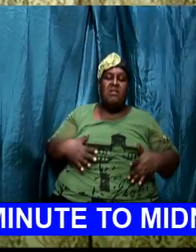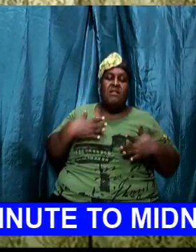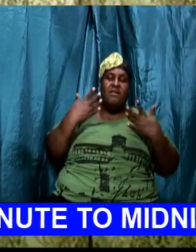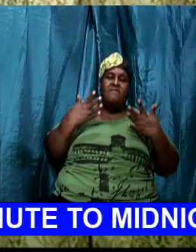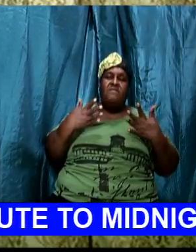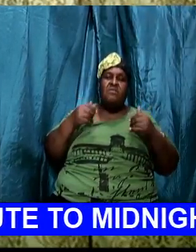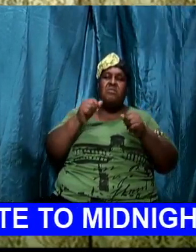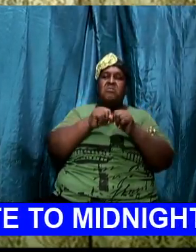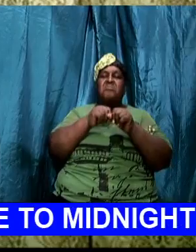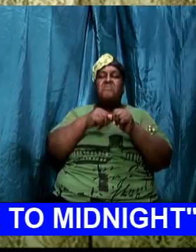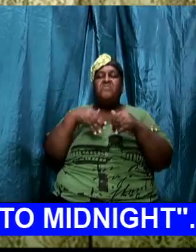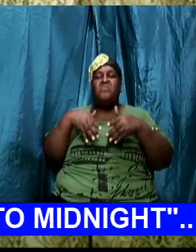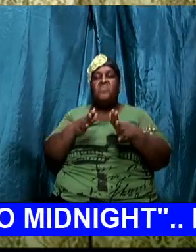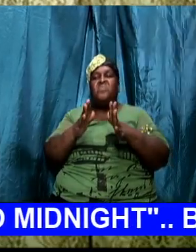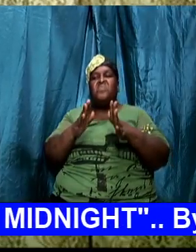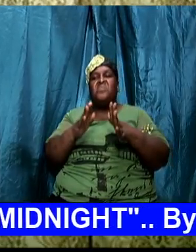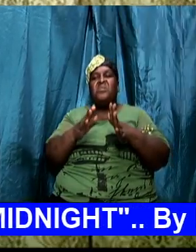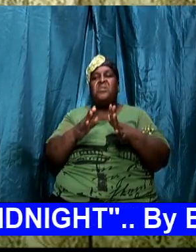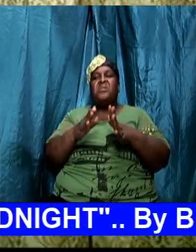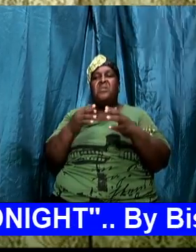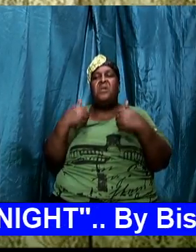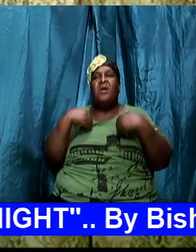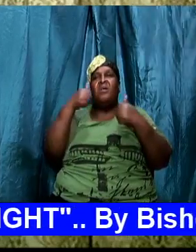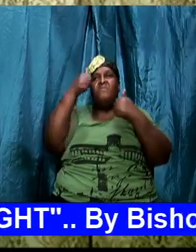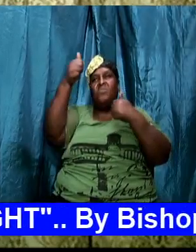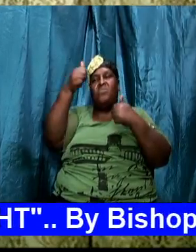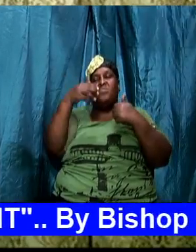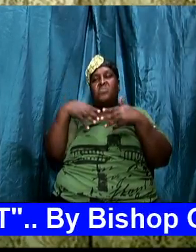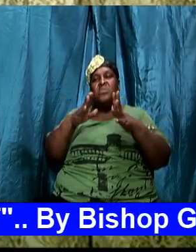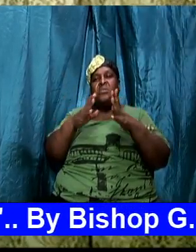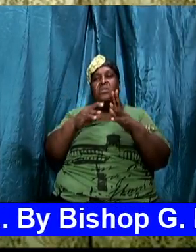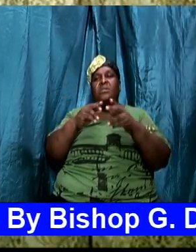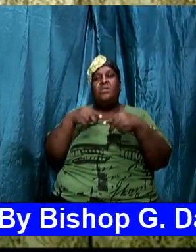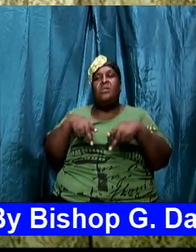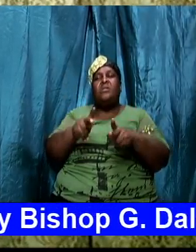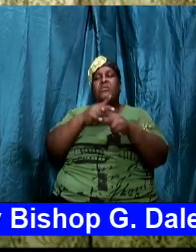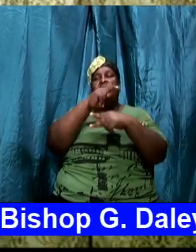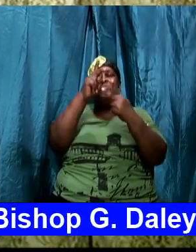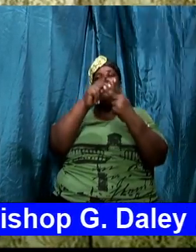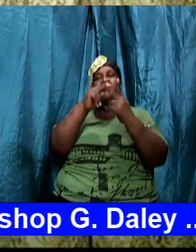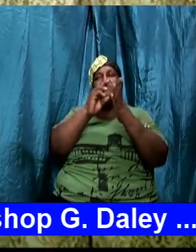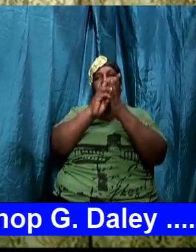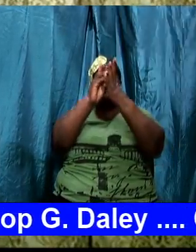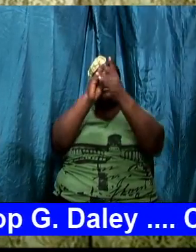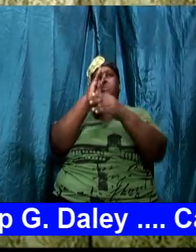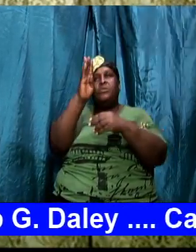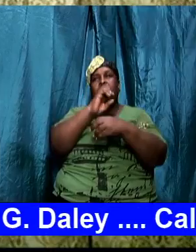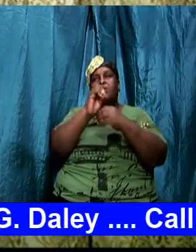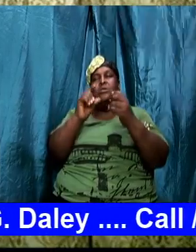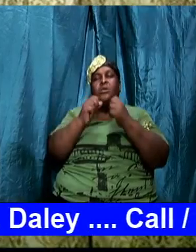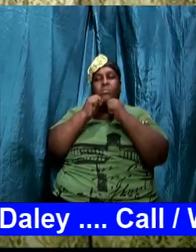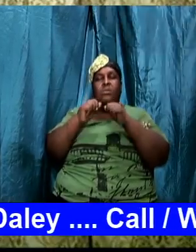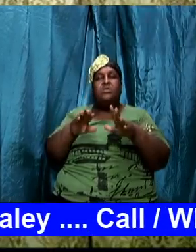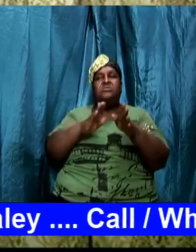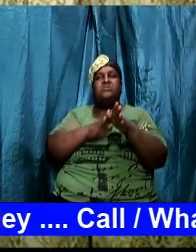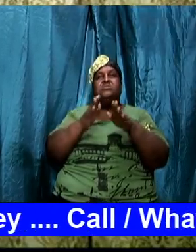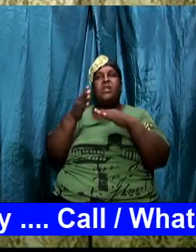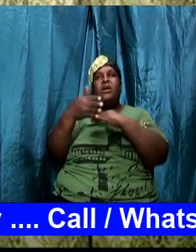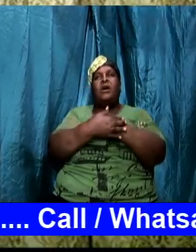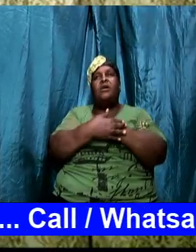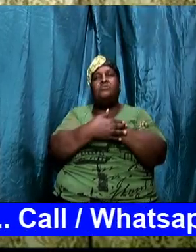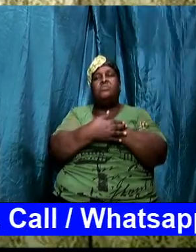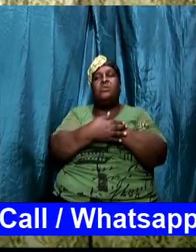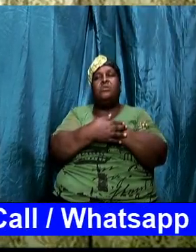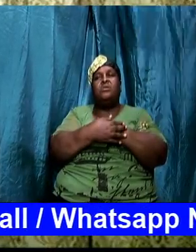every way, in every respect. Have your own way. Let your perfect will be done. Bless this land. Bless our leaders, I pray. The prime